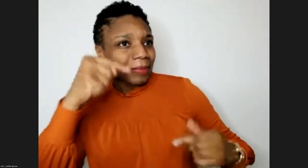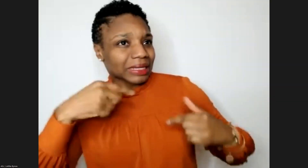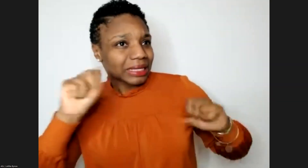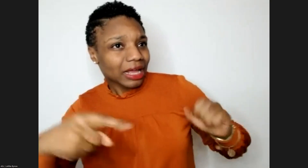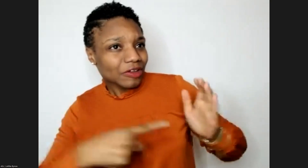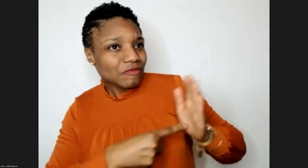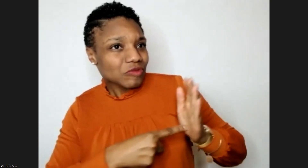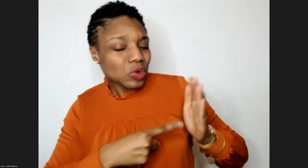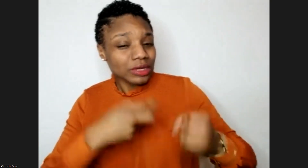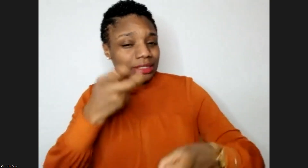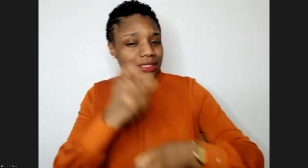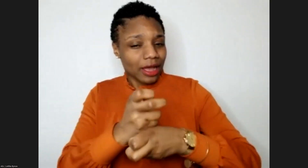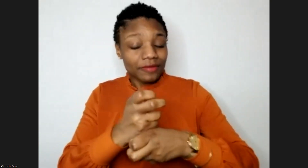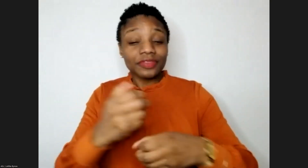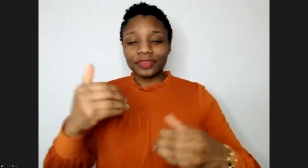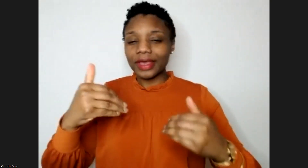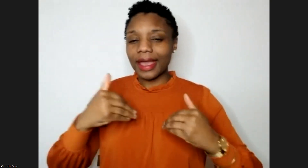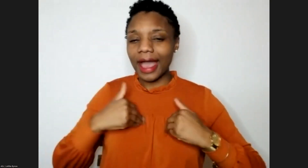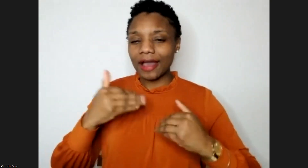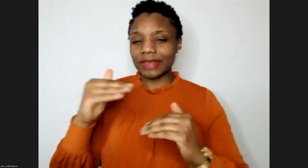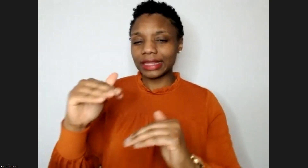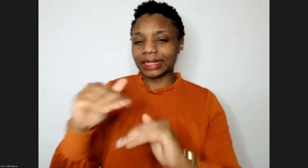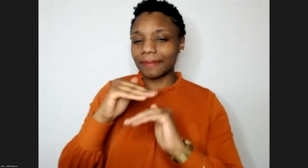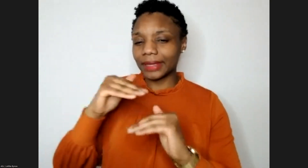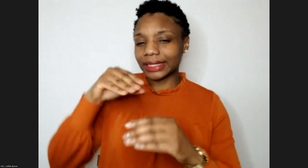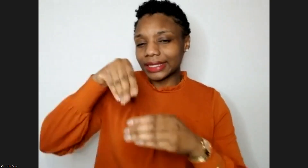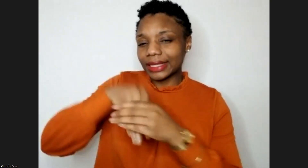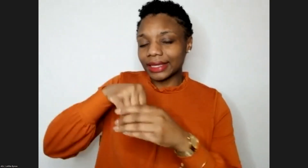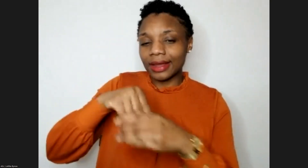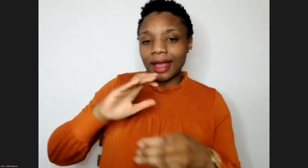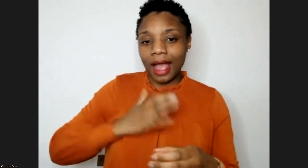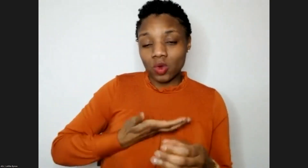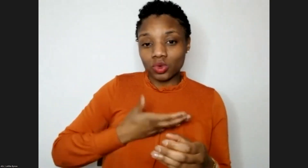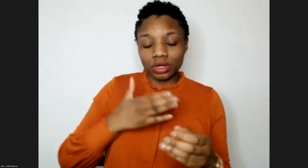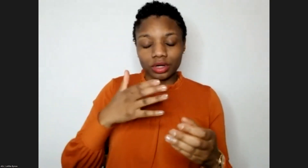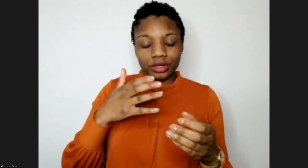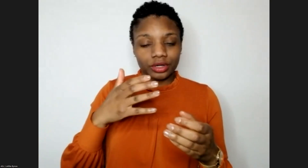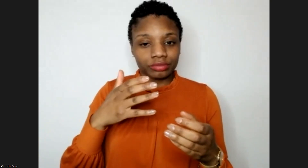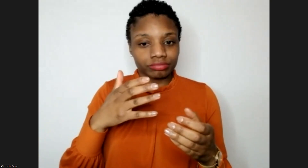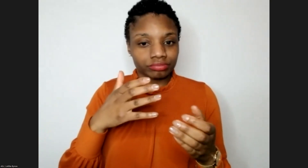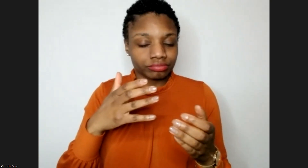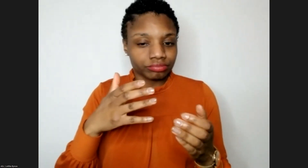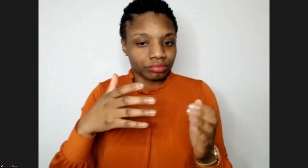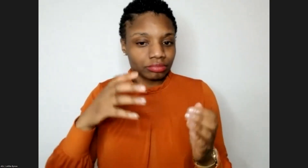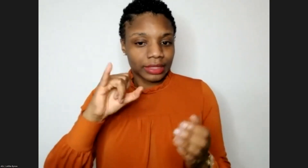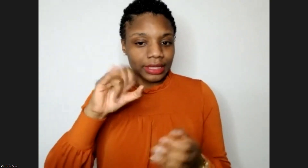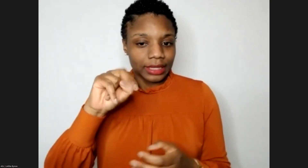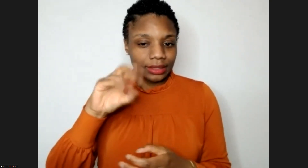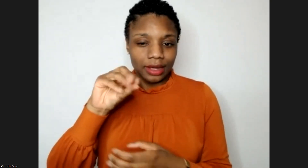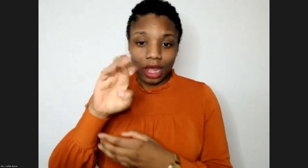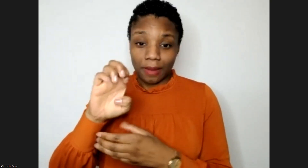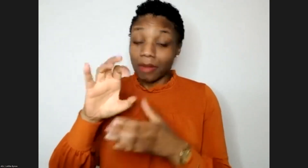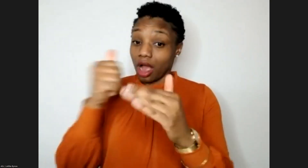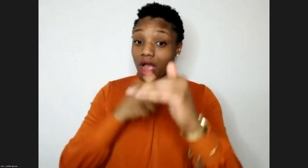income threshold in our definition, our meaning the Massachusetts definition.